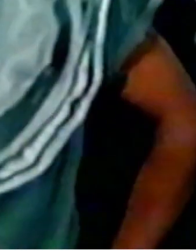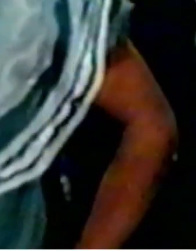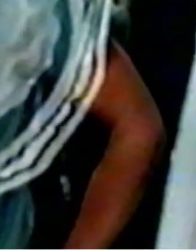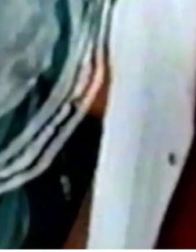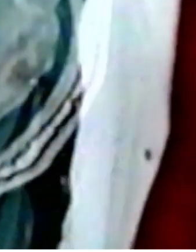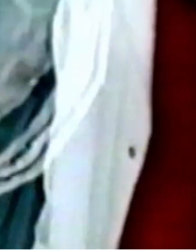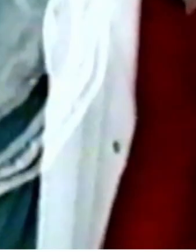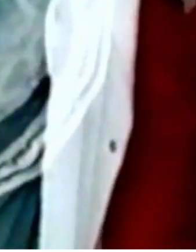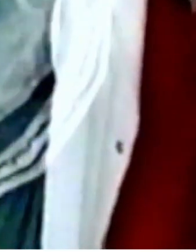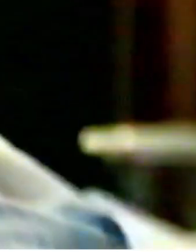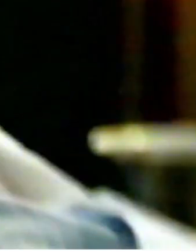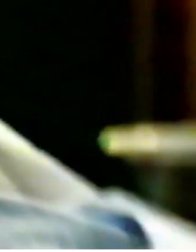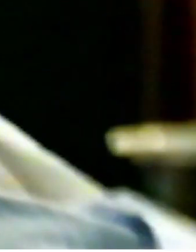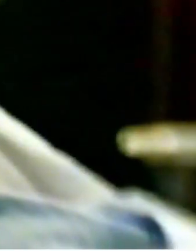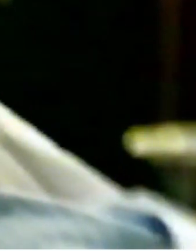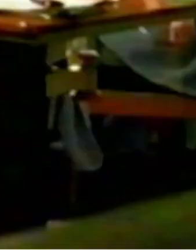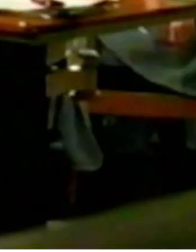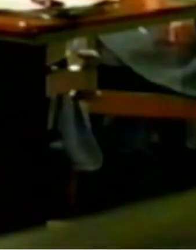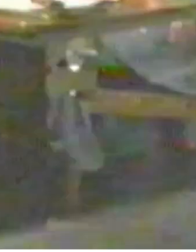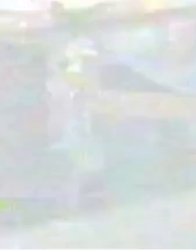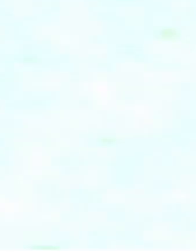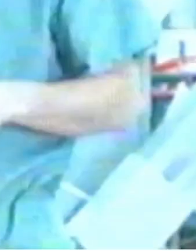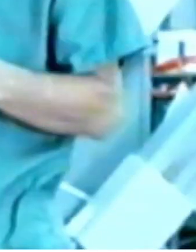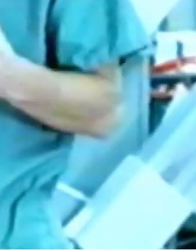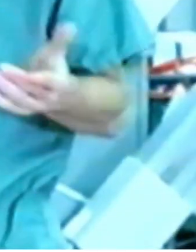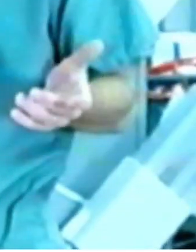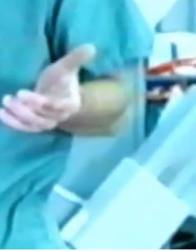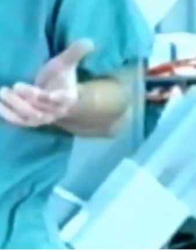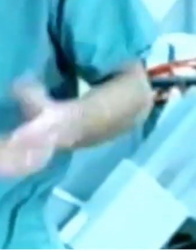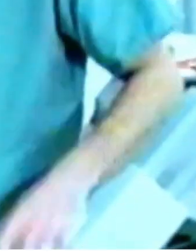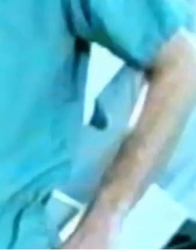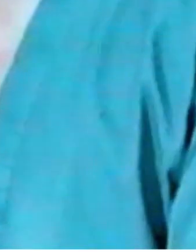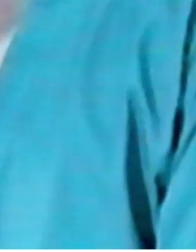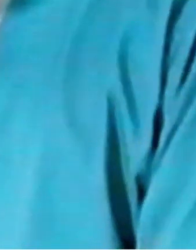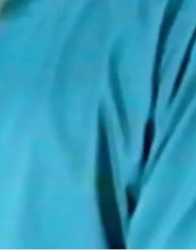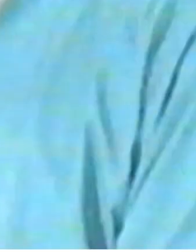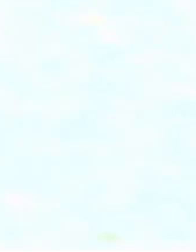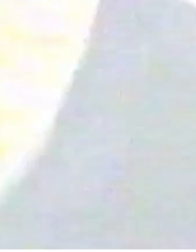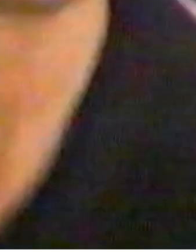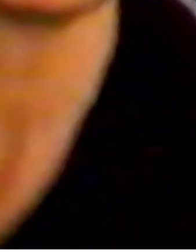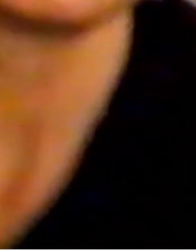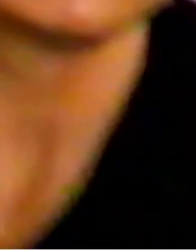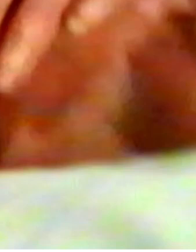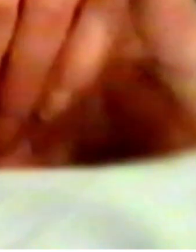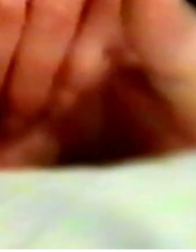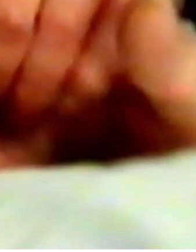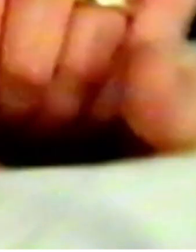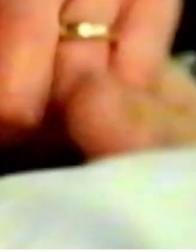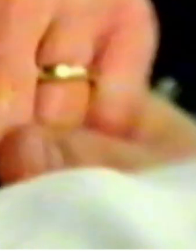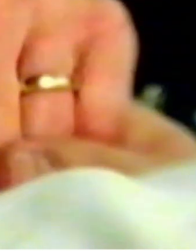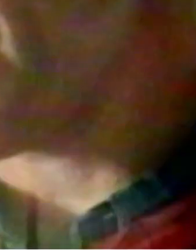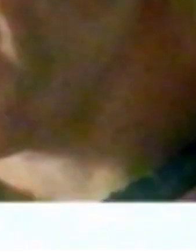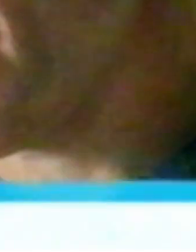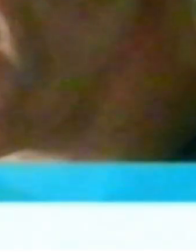Once in a while, Monroe meets a different kind of patient. This one is weighing heavier on me than most, all right? But is the problem a tumour or